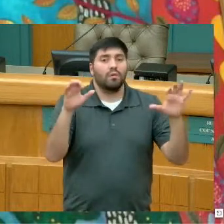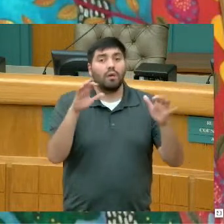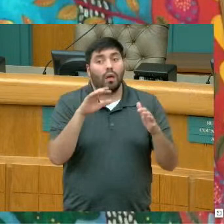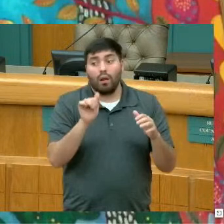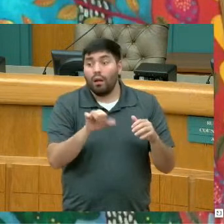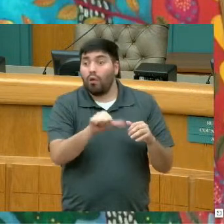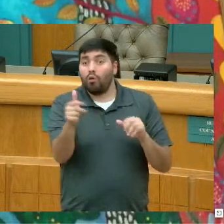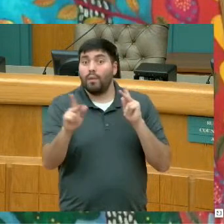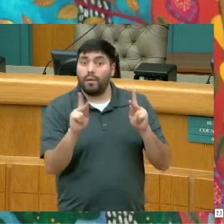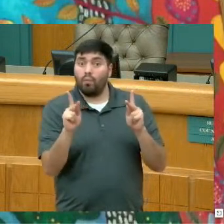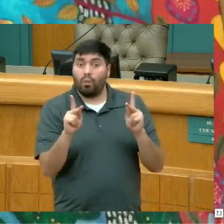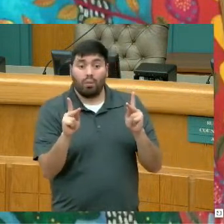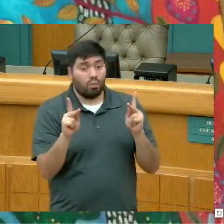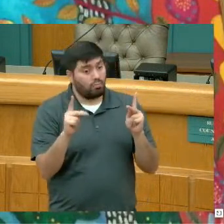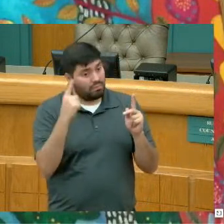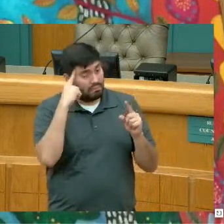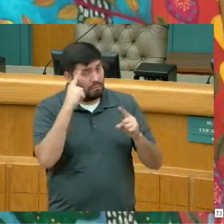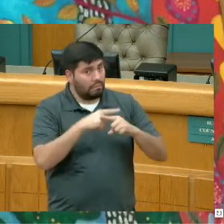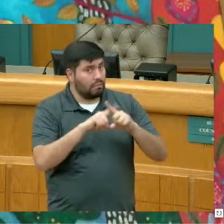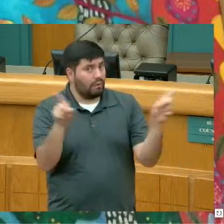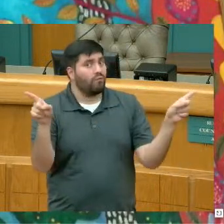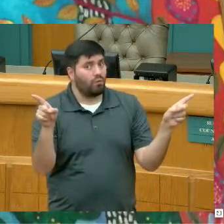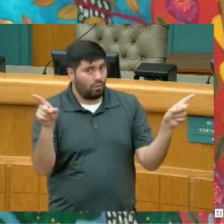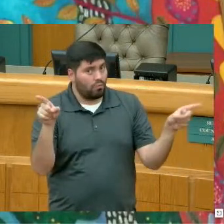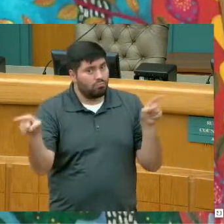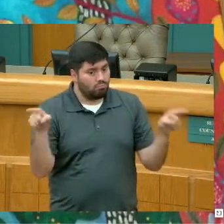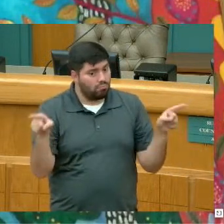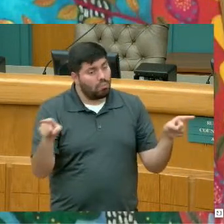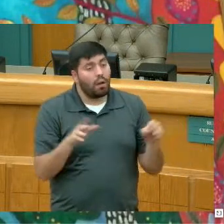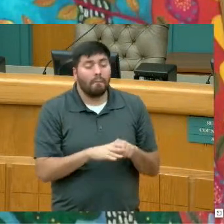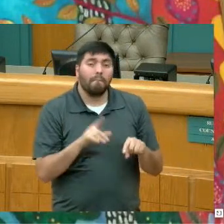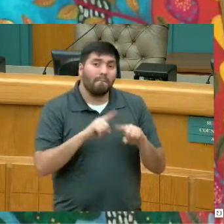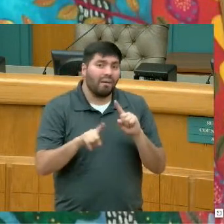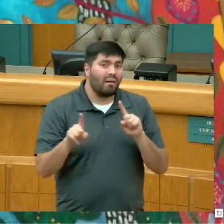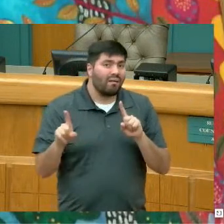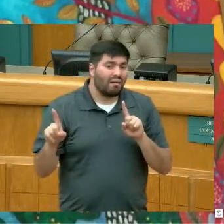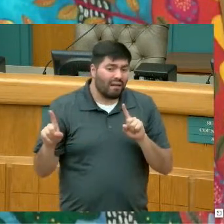feel the complete opposite way. And I ask all of you